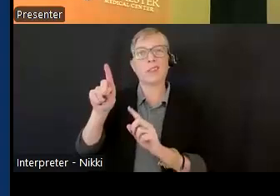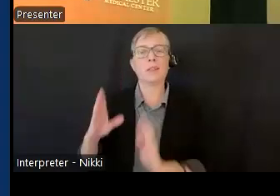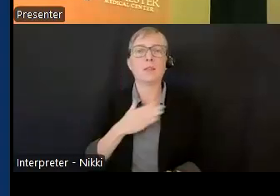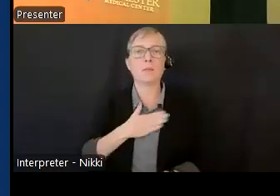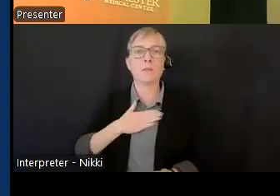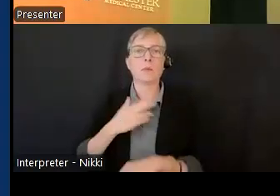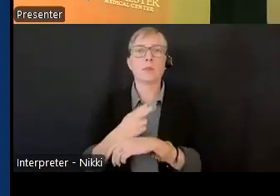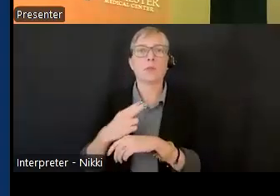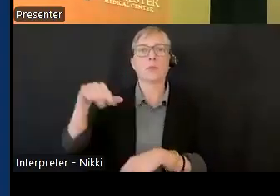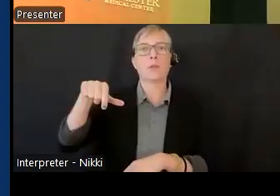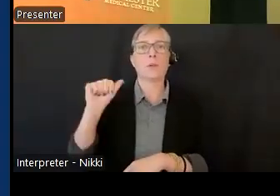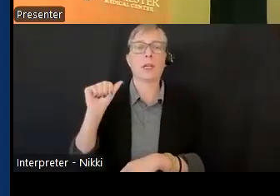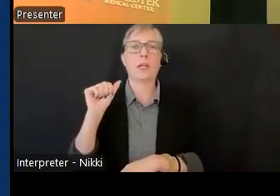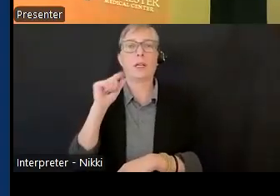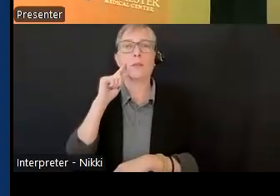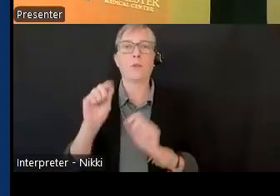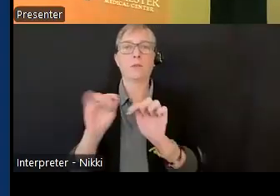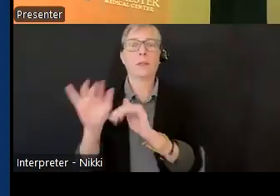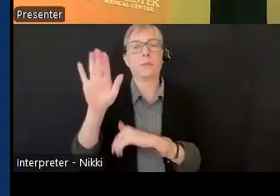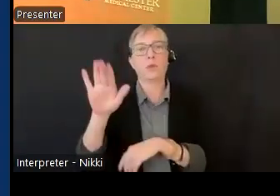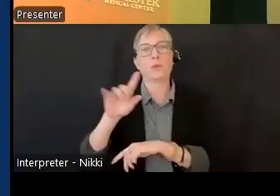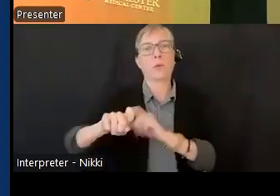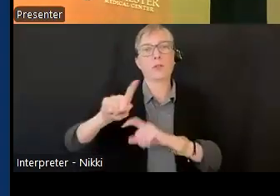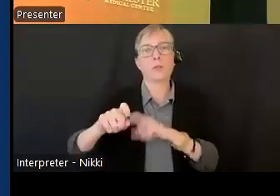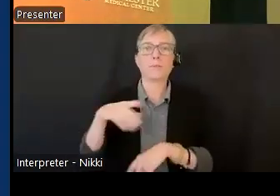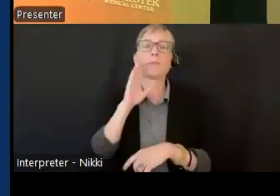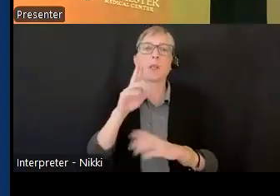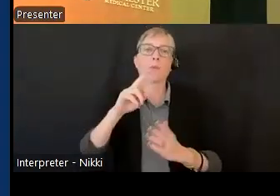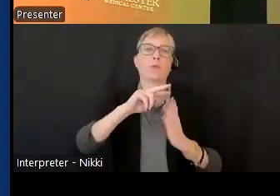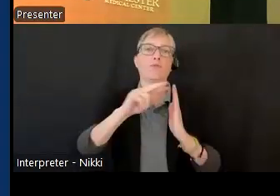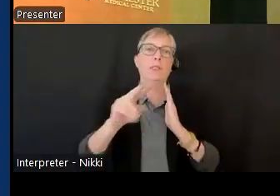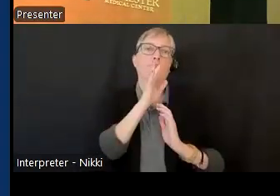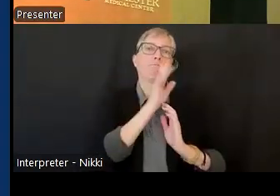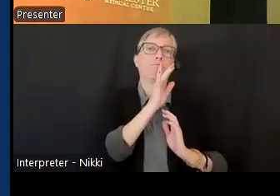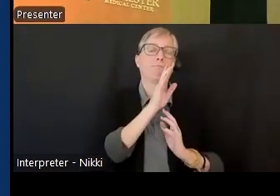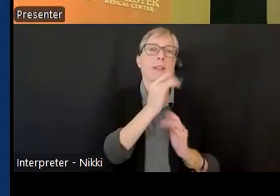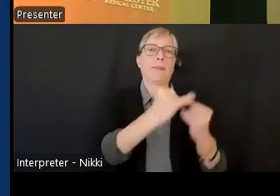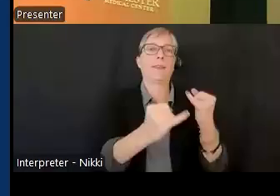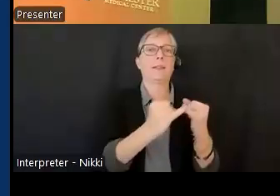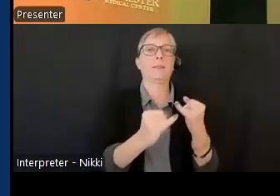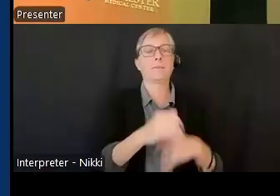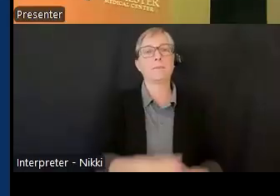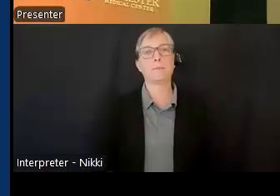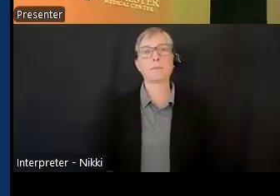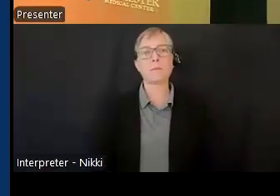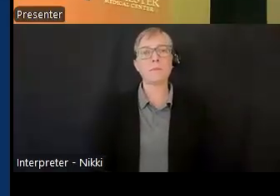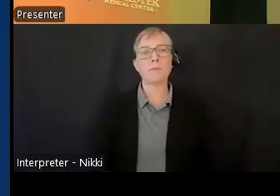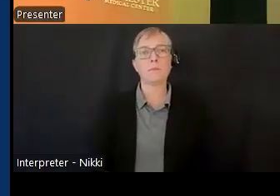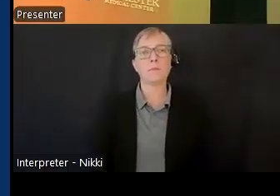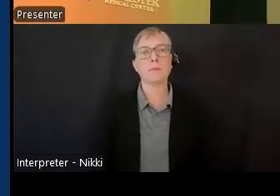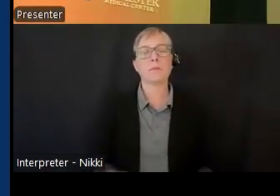point in the presentation, and I will be sure to read them out loud to our panel at the conclusion of the session.